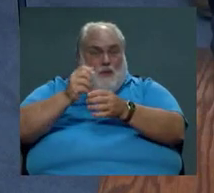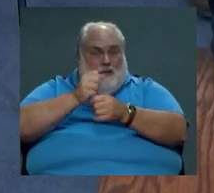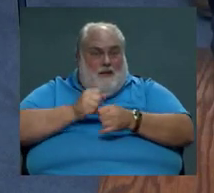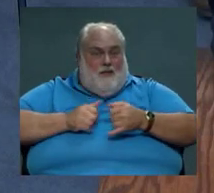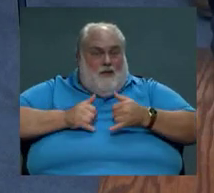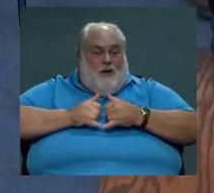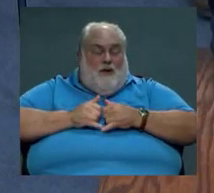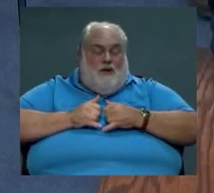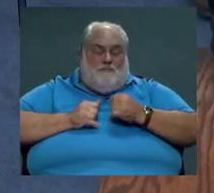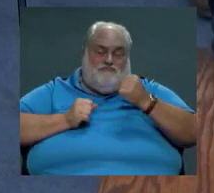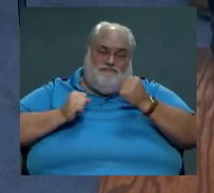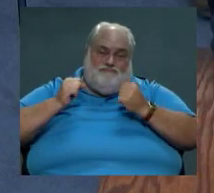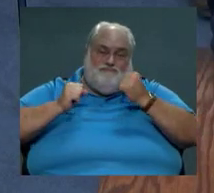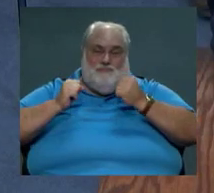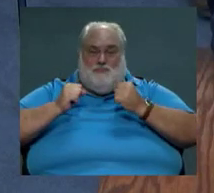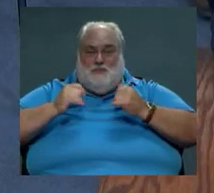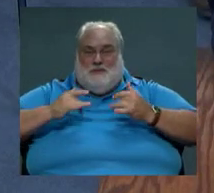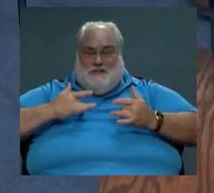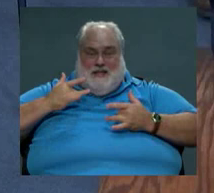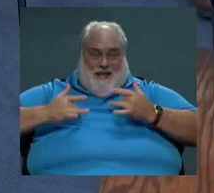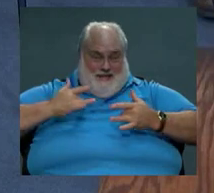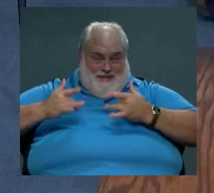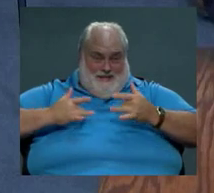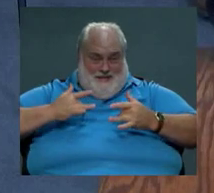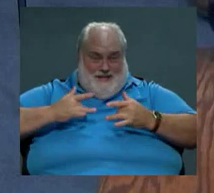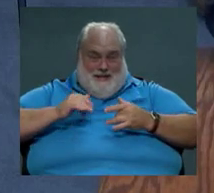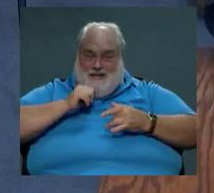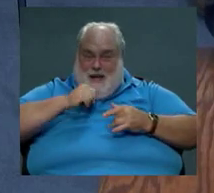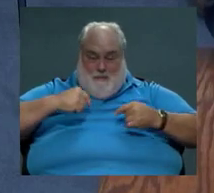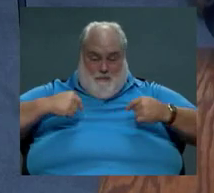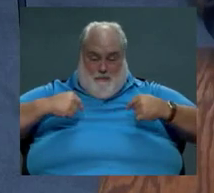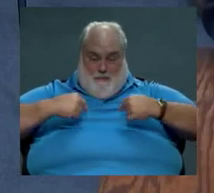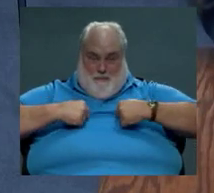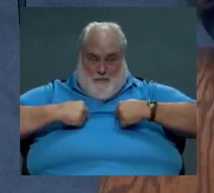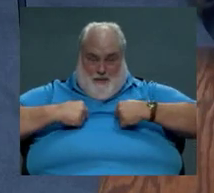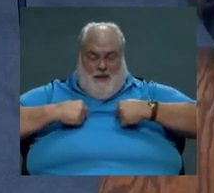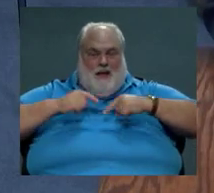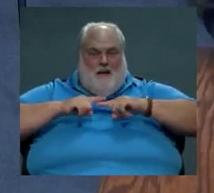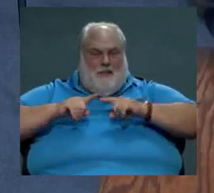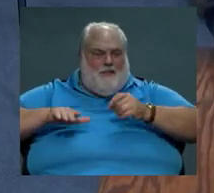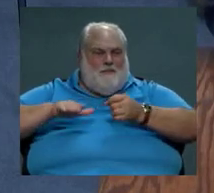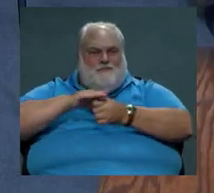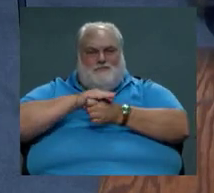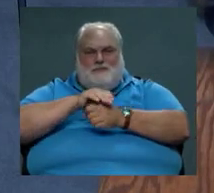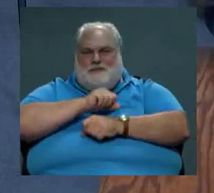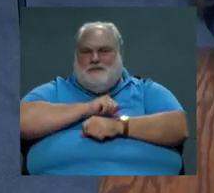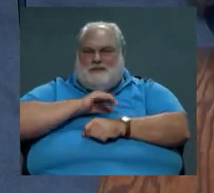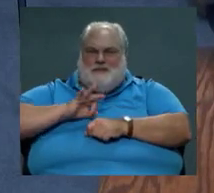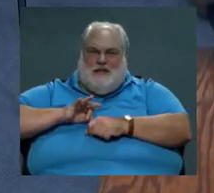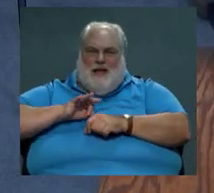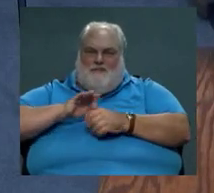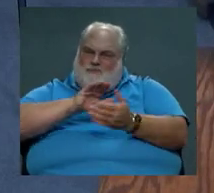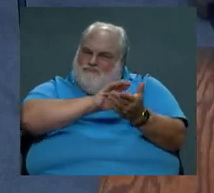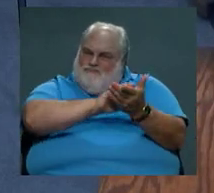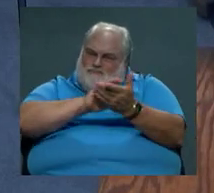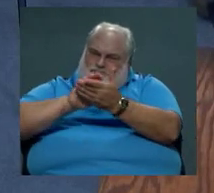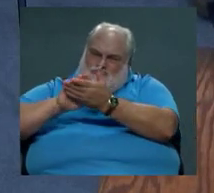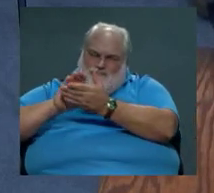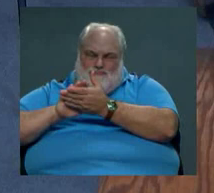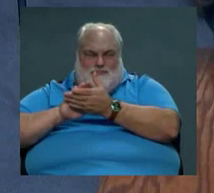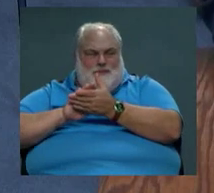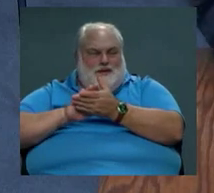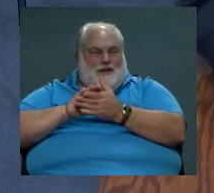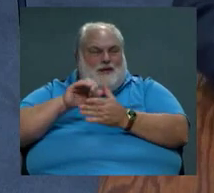us. And, you know, it was not I that did it, but the staff that worked with me, you know, they deserve all the credit for this presentation.